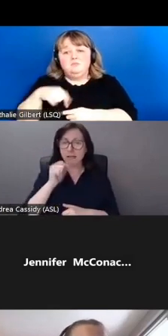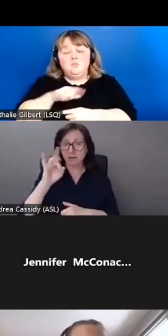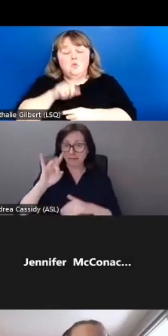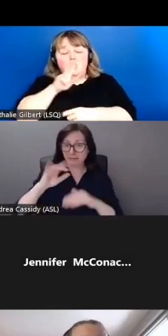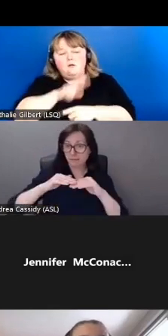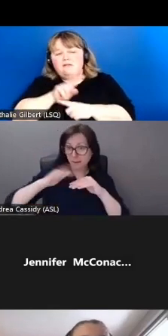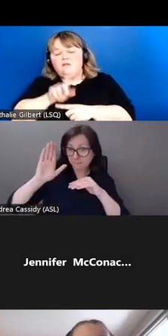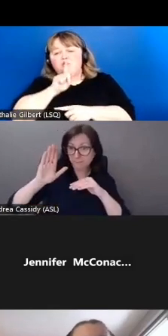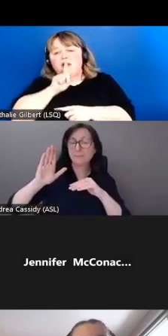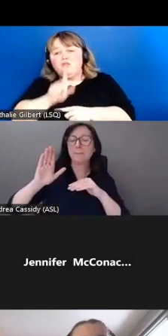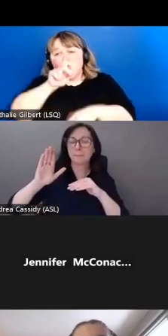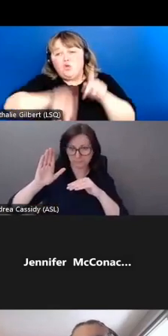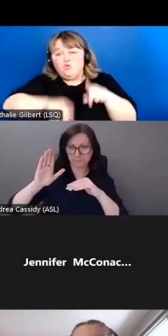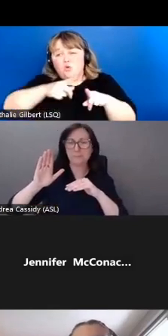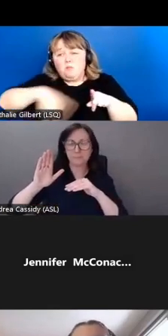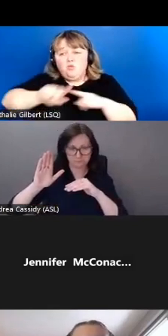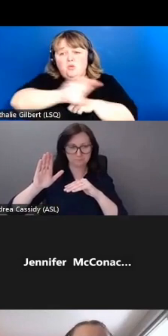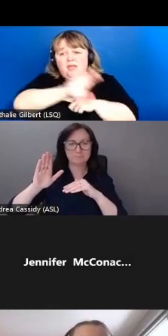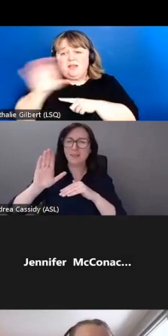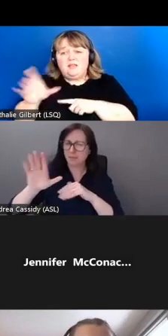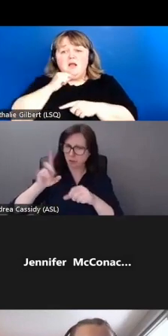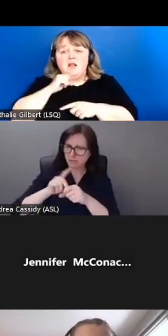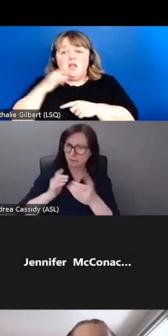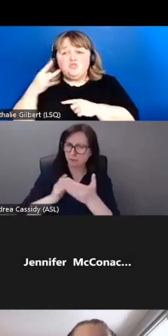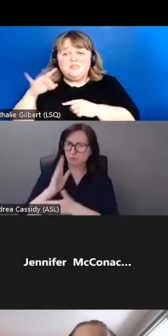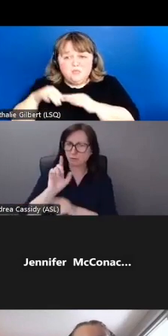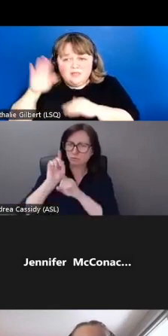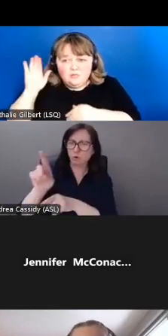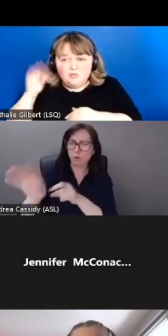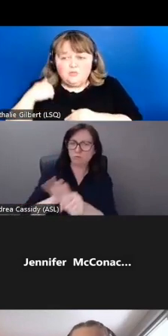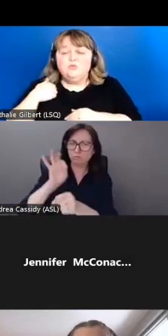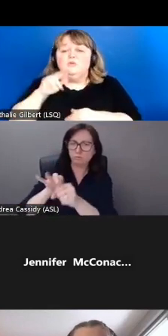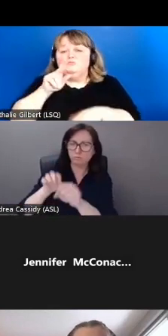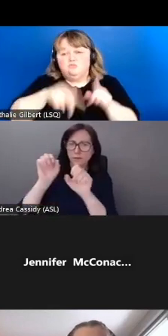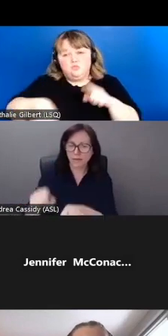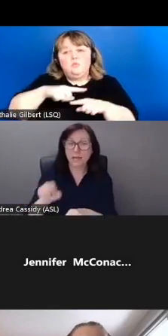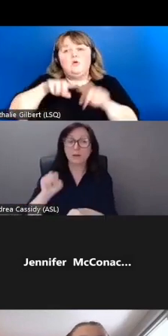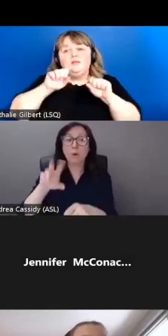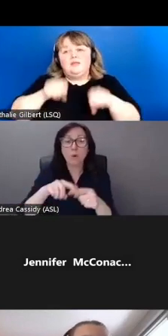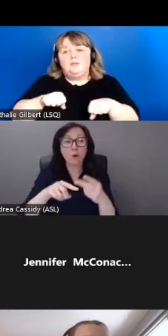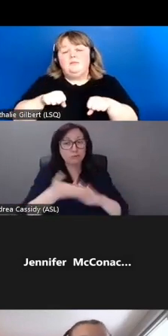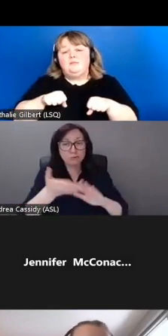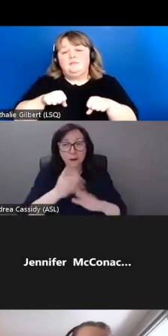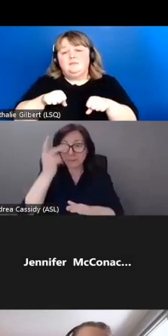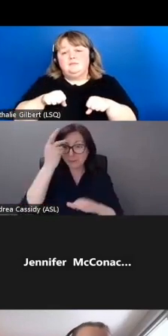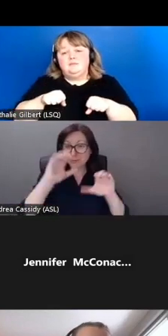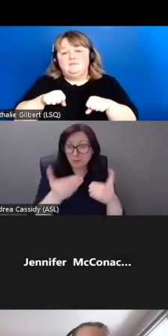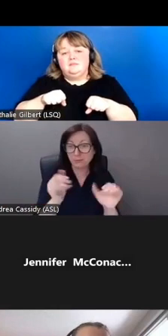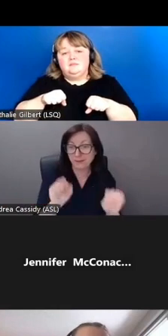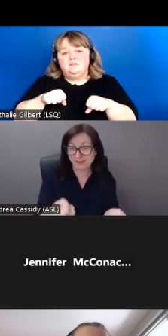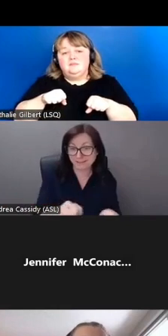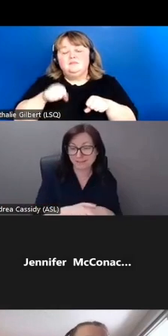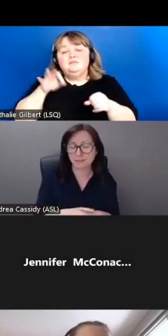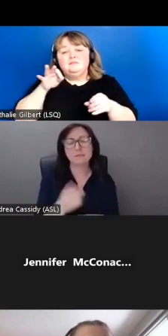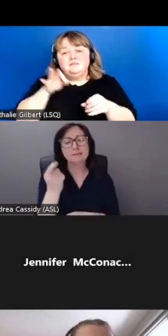older can access their democratic right to vote or be a candidate. But of course, we know